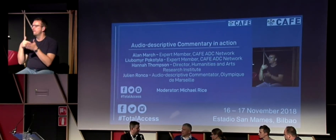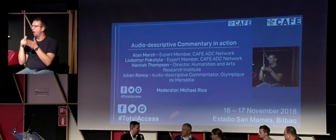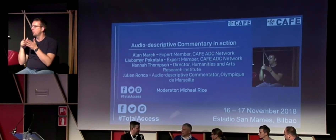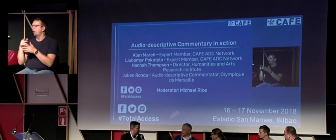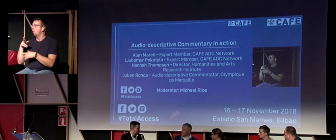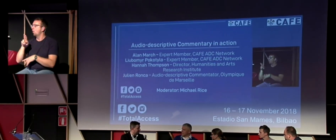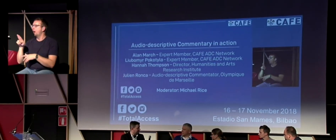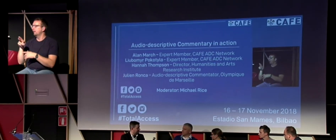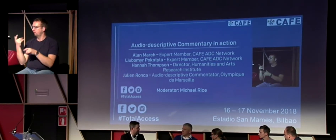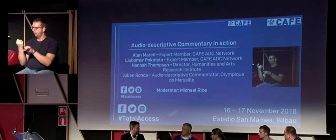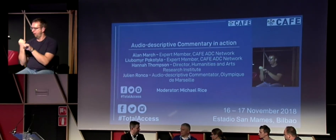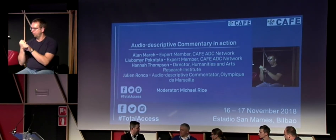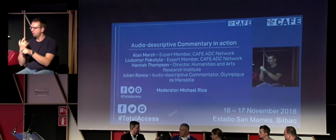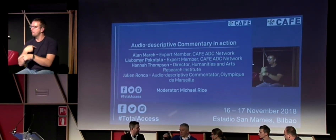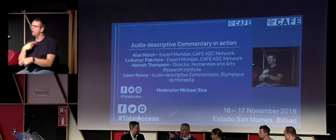partially sighted and blind fans?